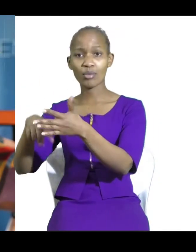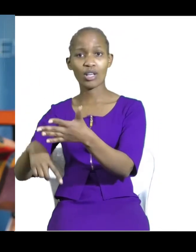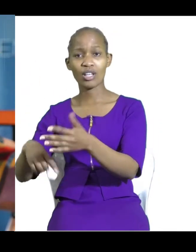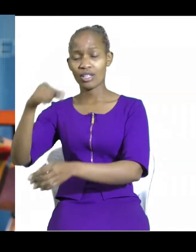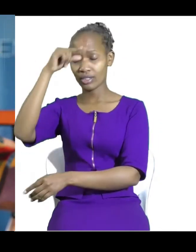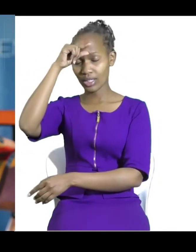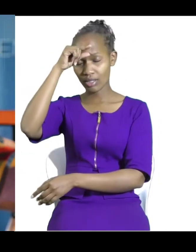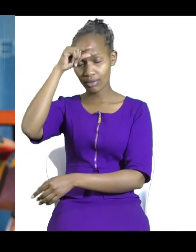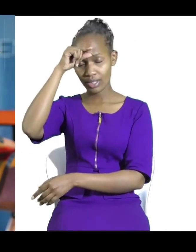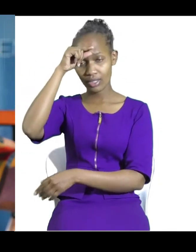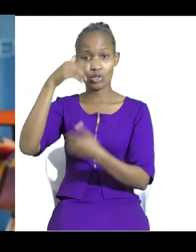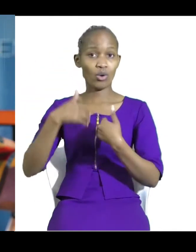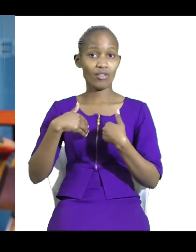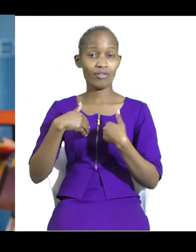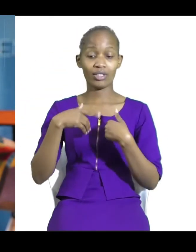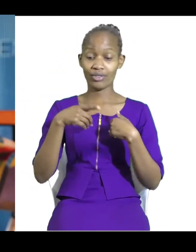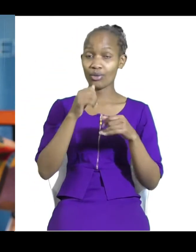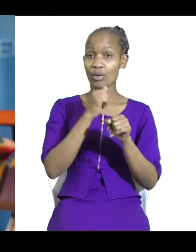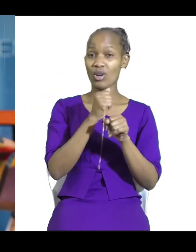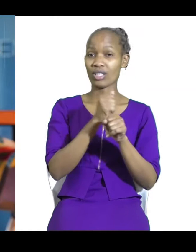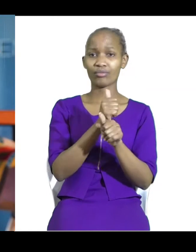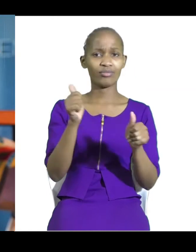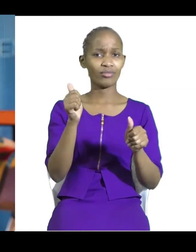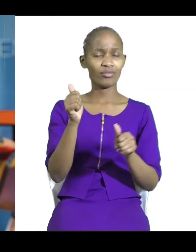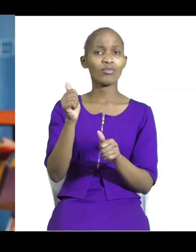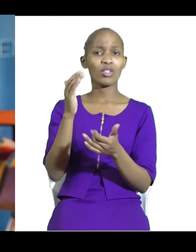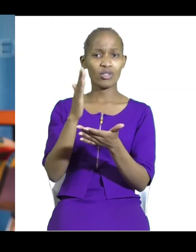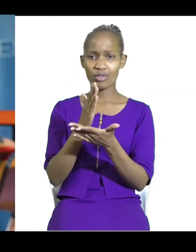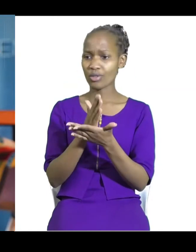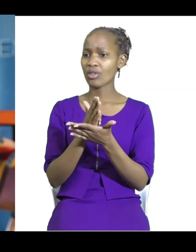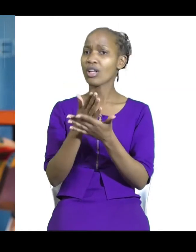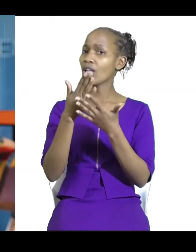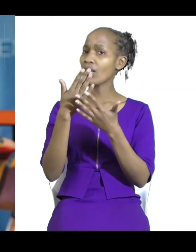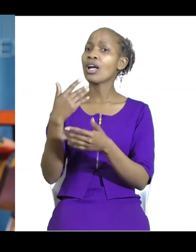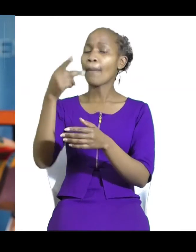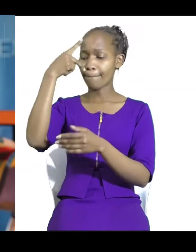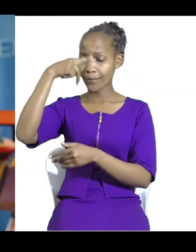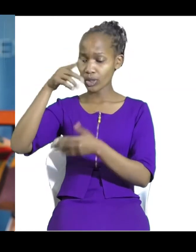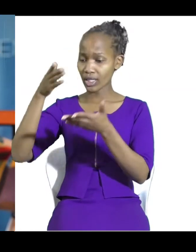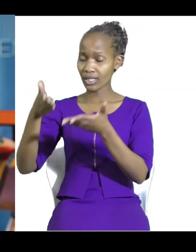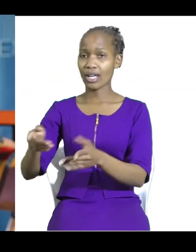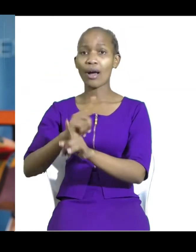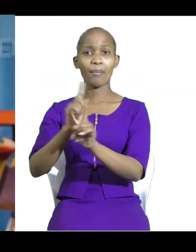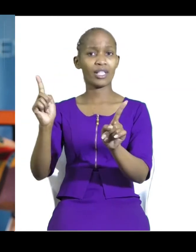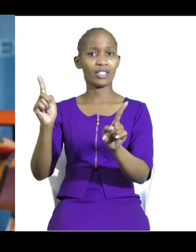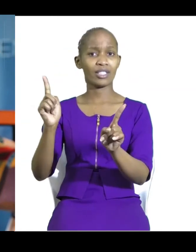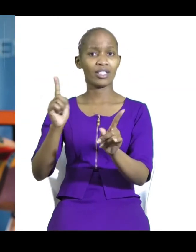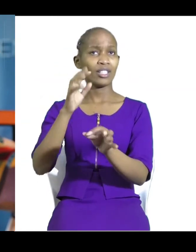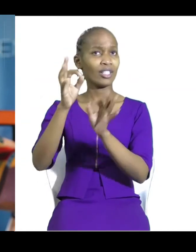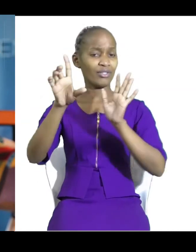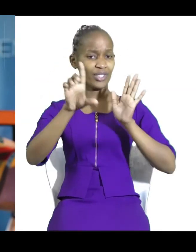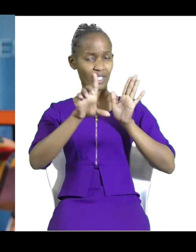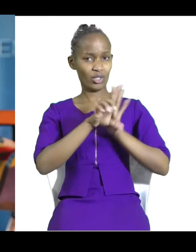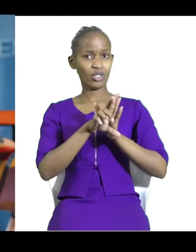also the government as a whole, to have this thing working ahead. You realize that those things are there, but if